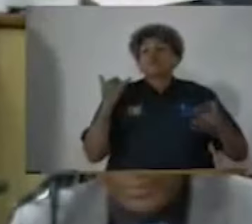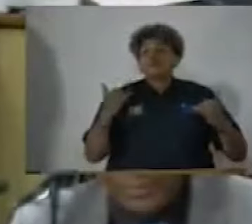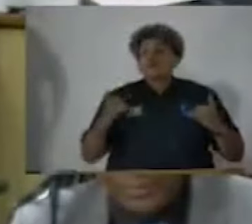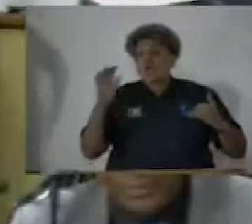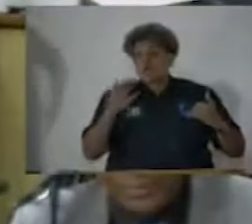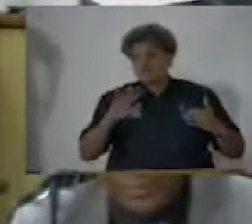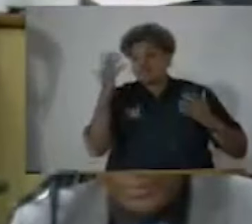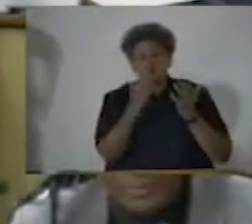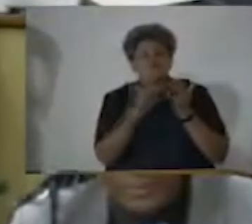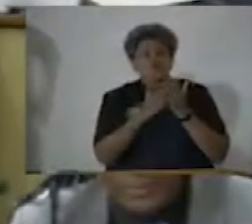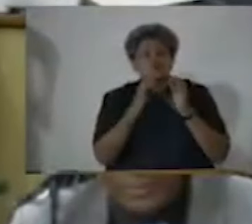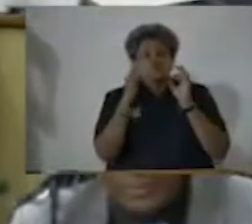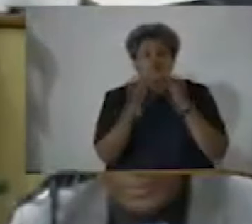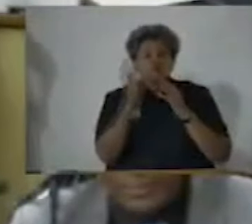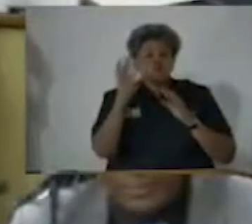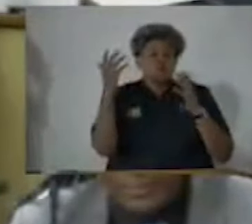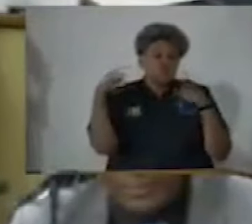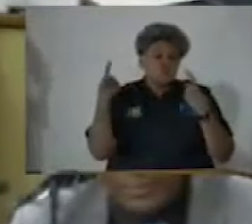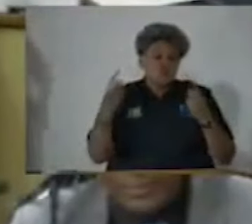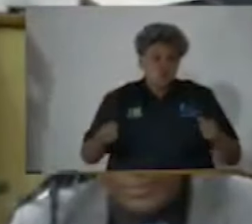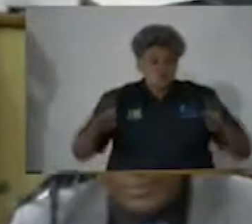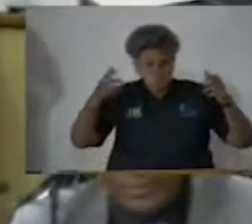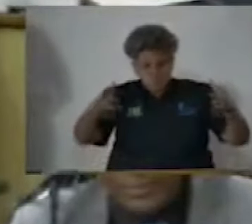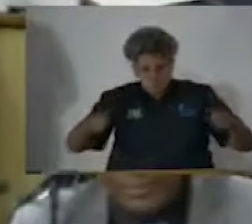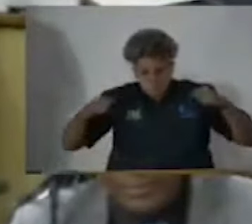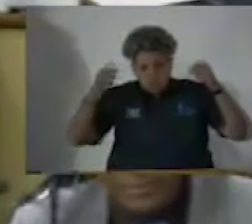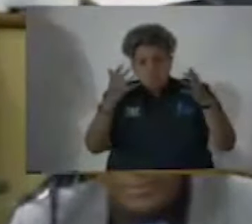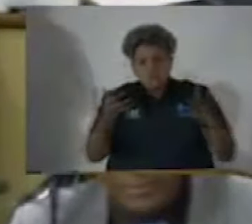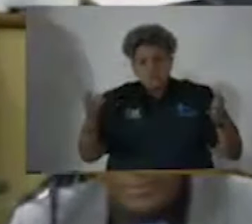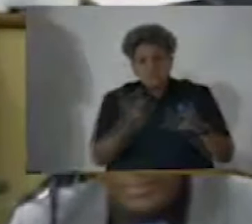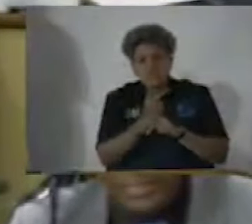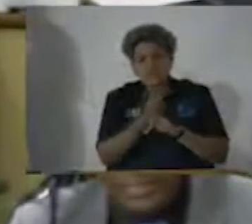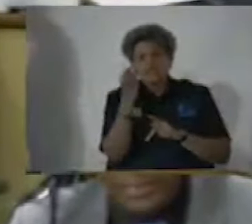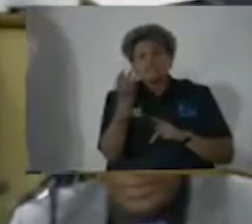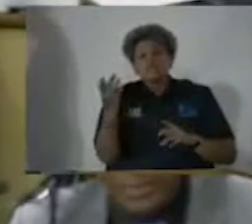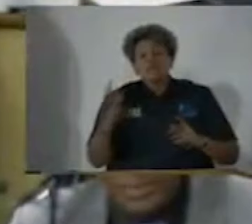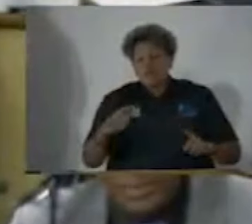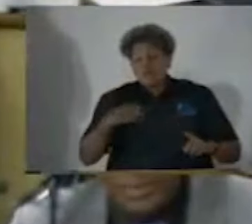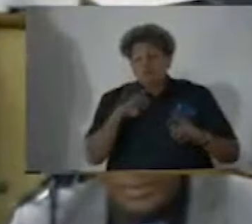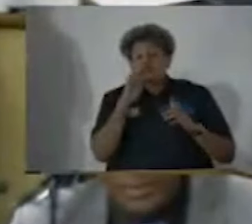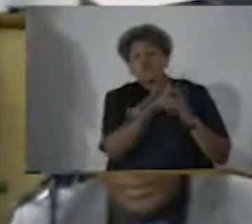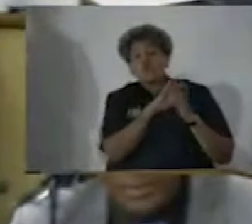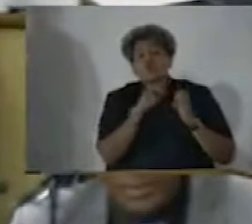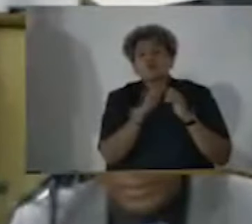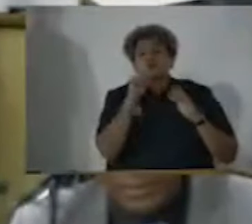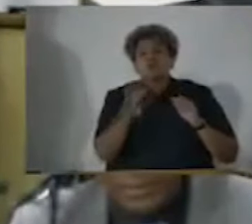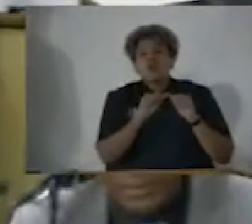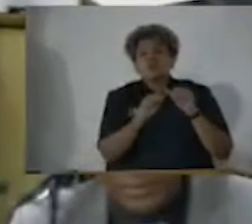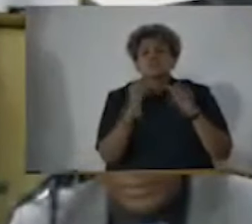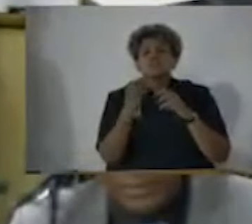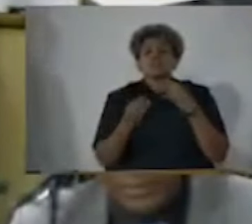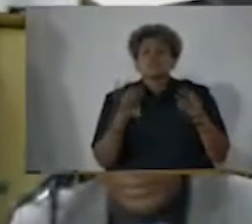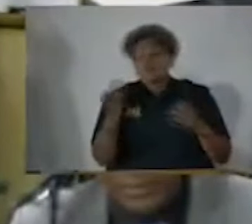approximately 5,000 families would have received care packages. We are coordinating the continued